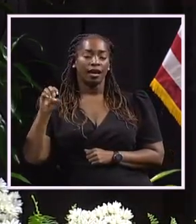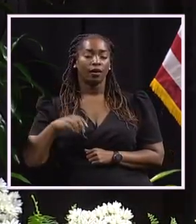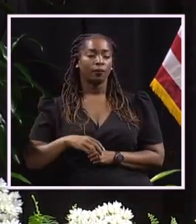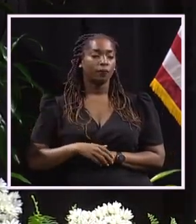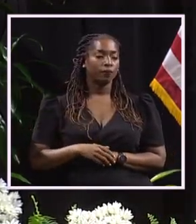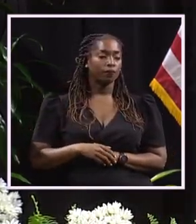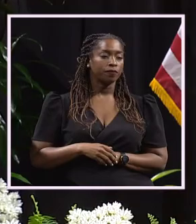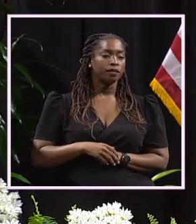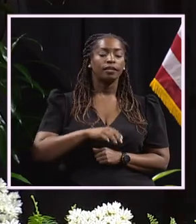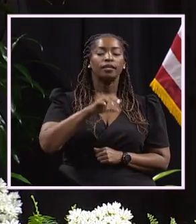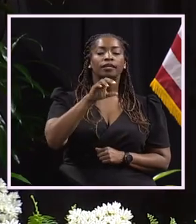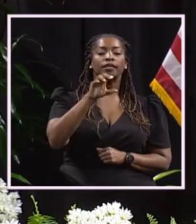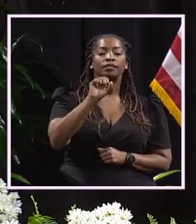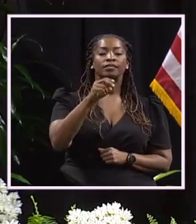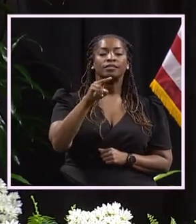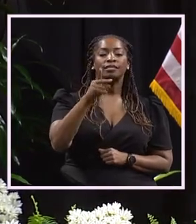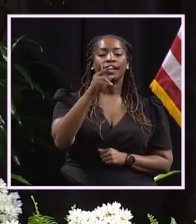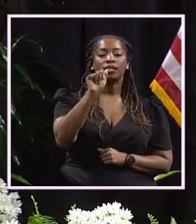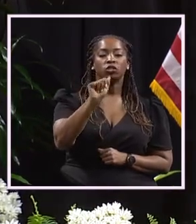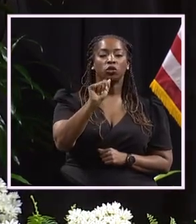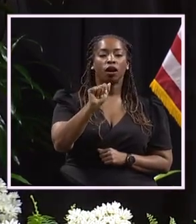Vega Garcia, summa cum laude.